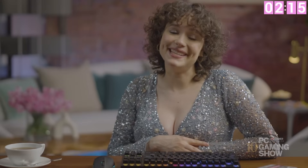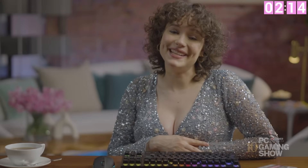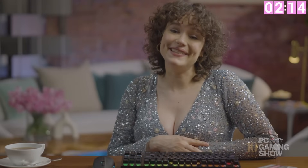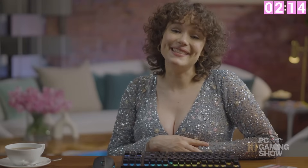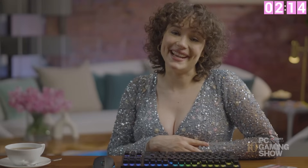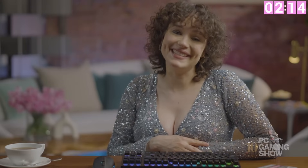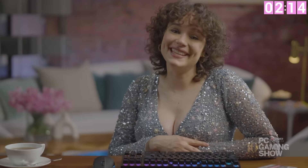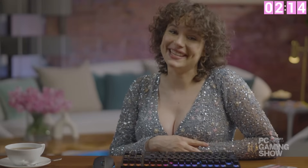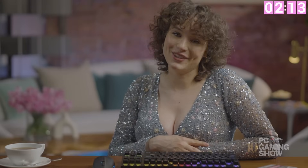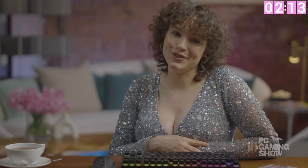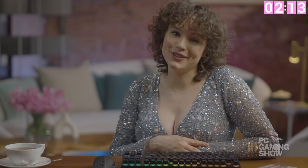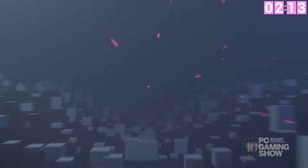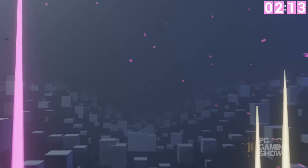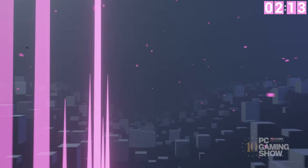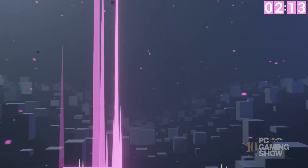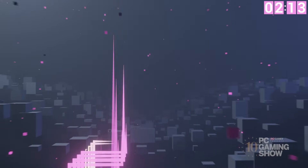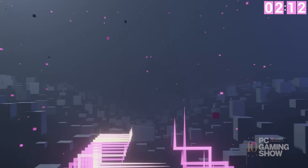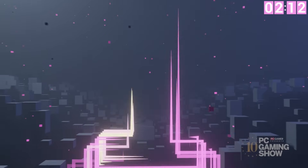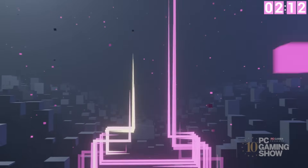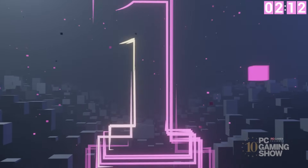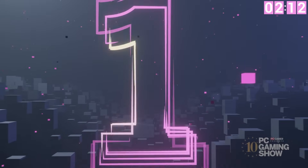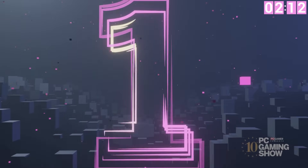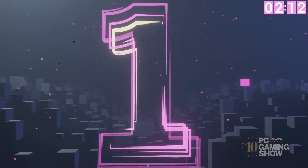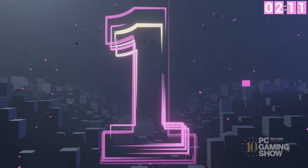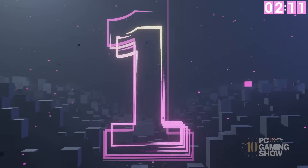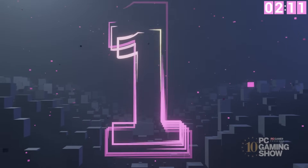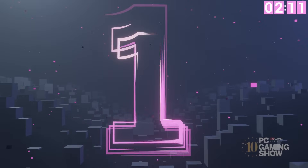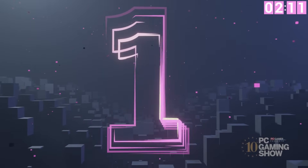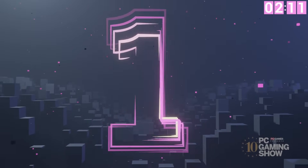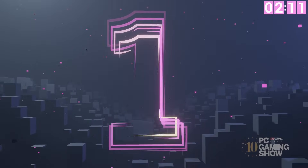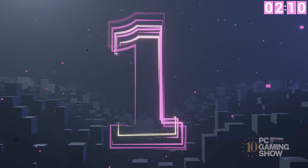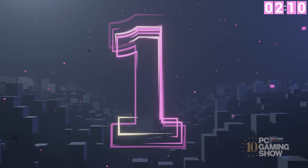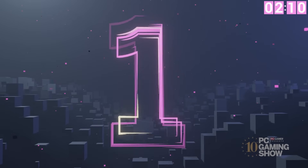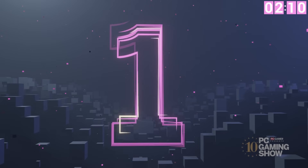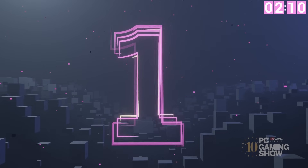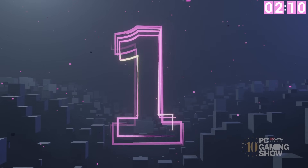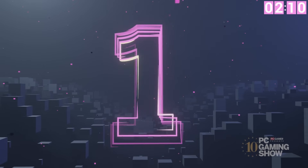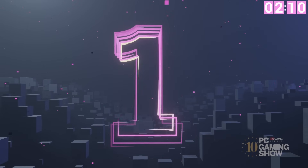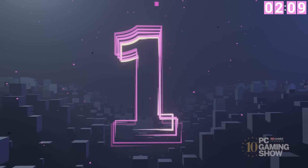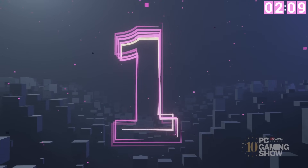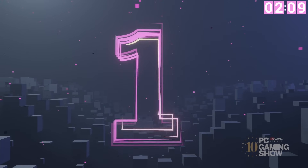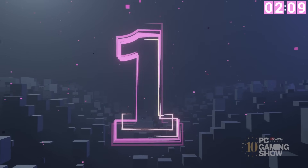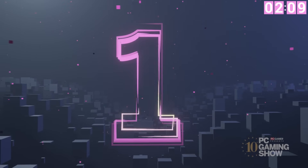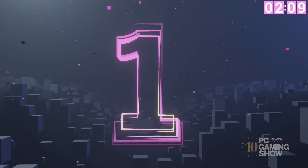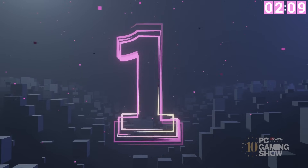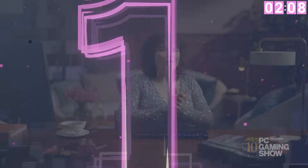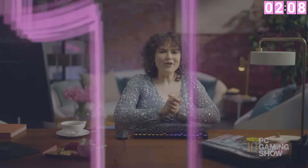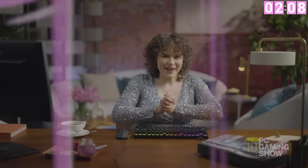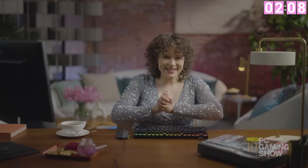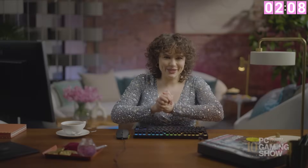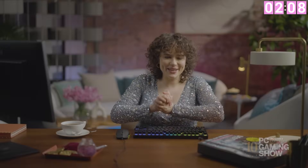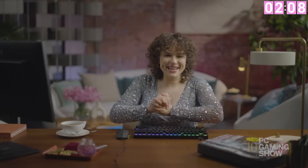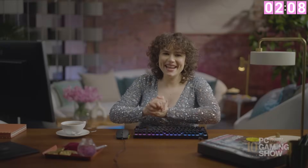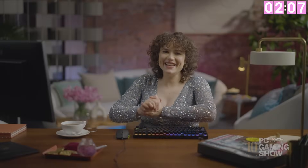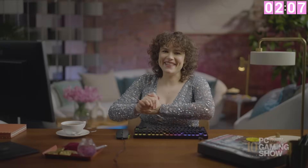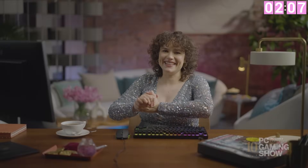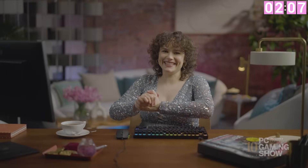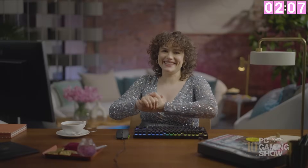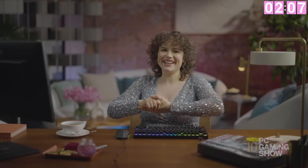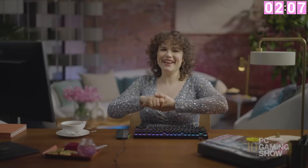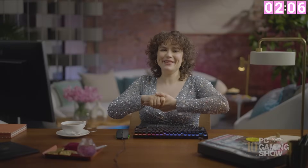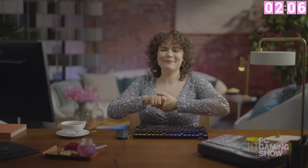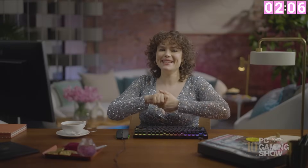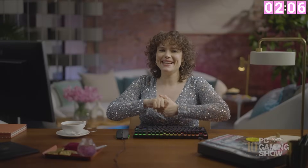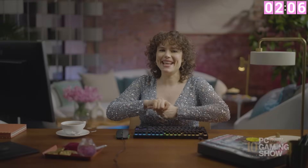been easier, thanks to Discord. And now, the number 1 moment from the last decade. All right, we're nearly ready